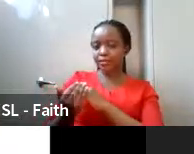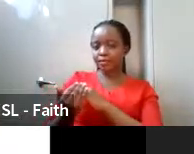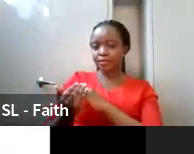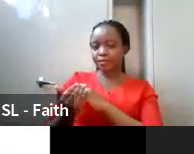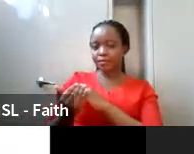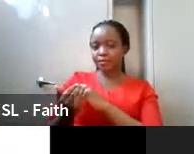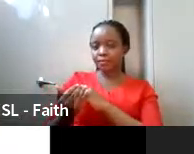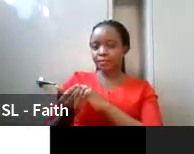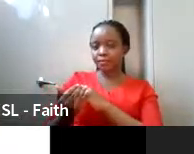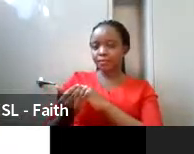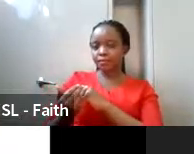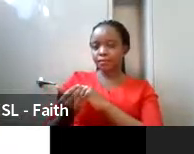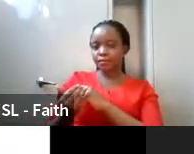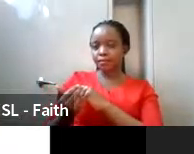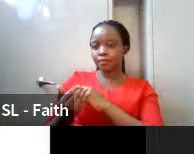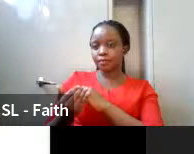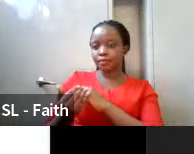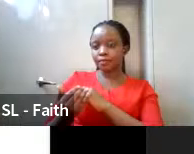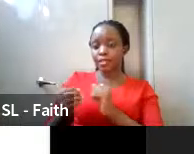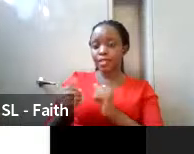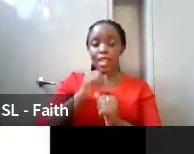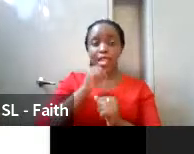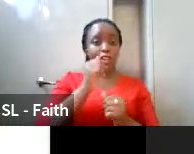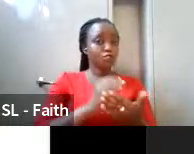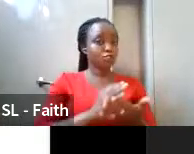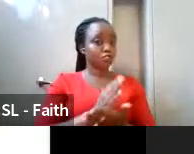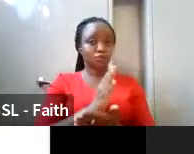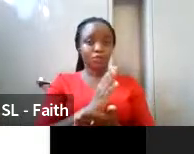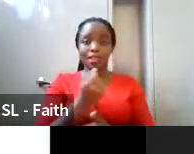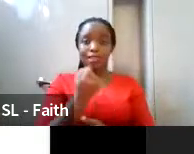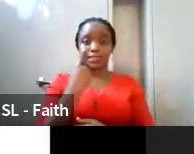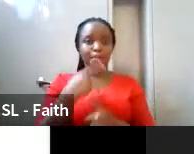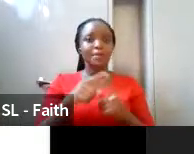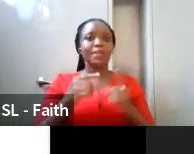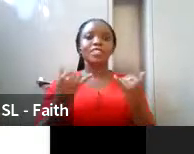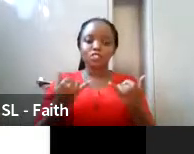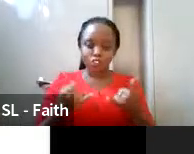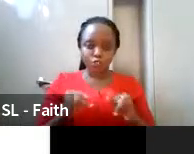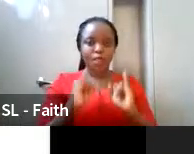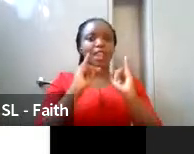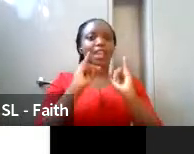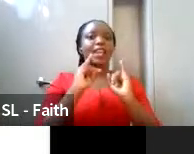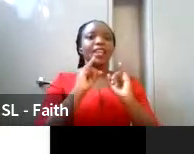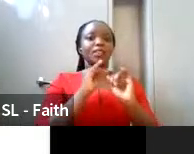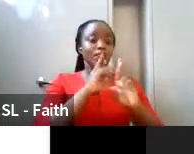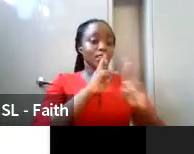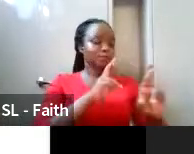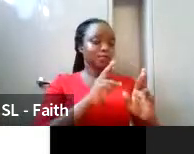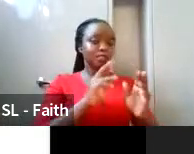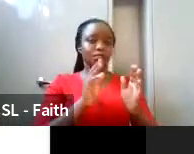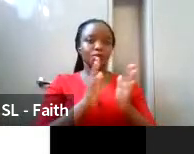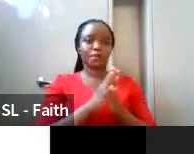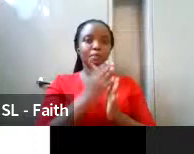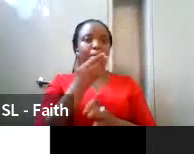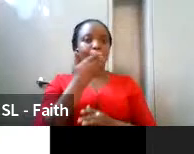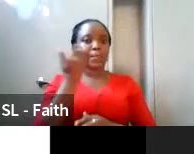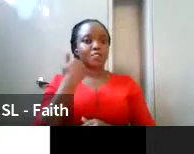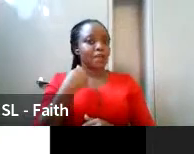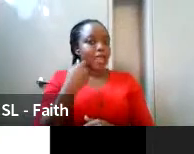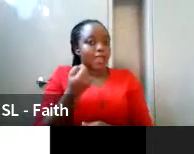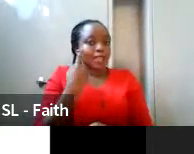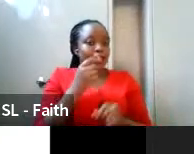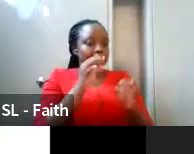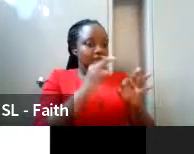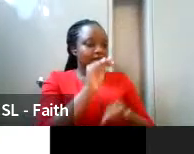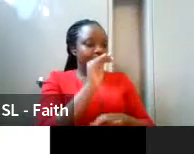Okay, I'm not sure I understand, but I'm just gonna answer to the best of my understanding. I think if at all he's asking about